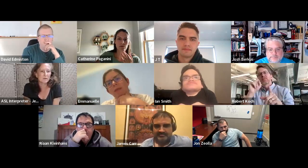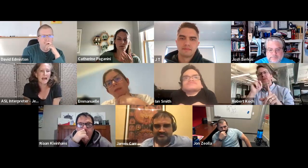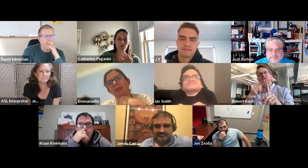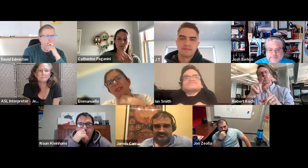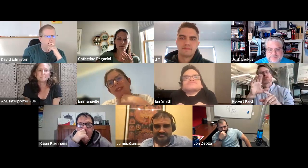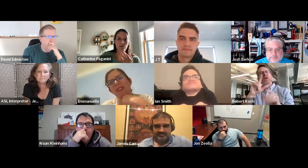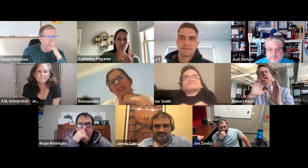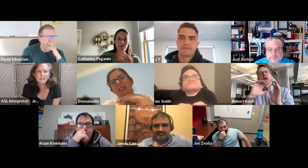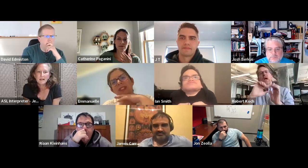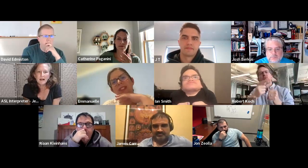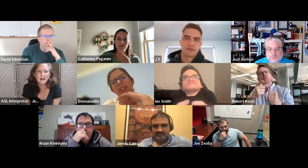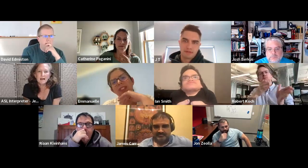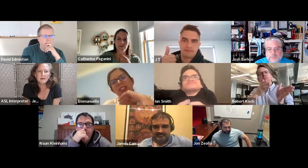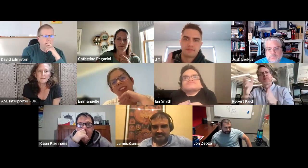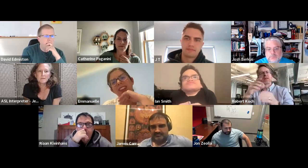We'll just have to contend with that.